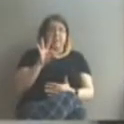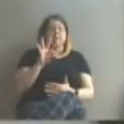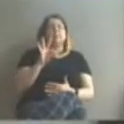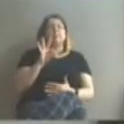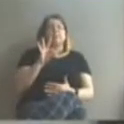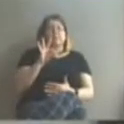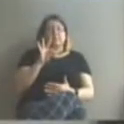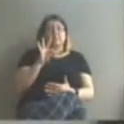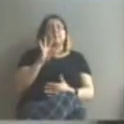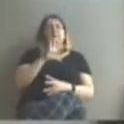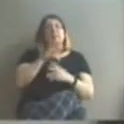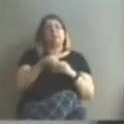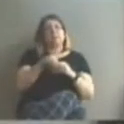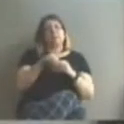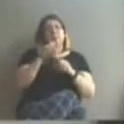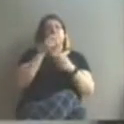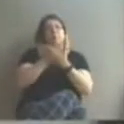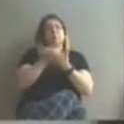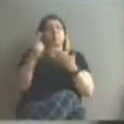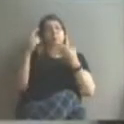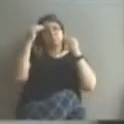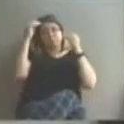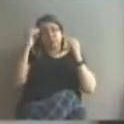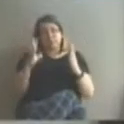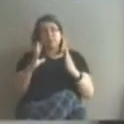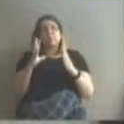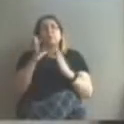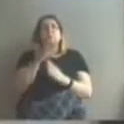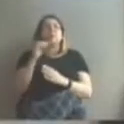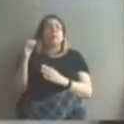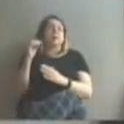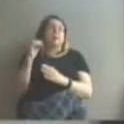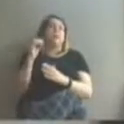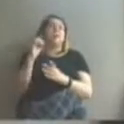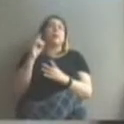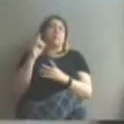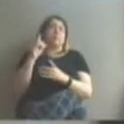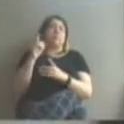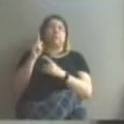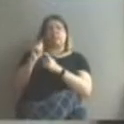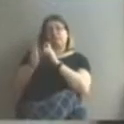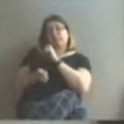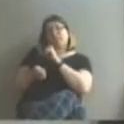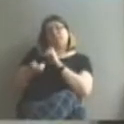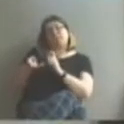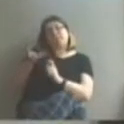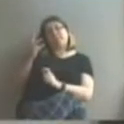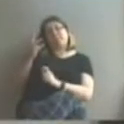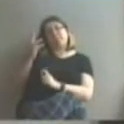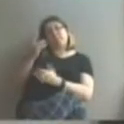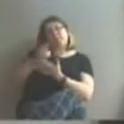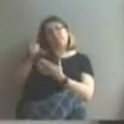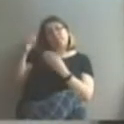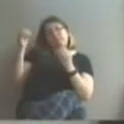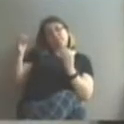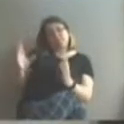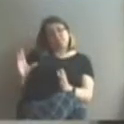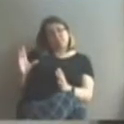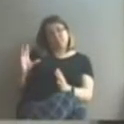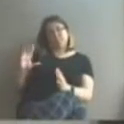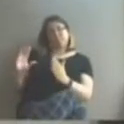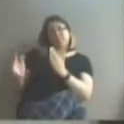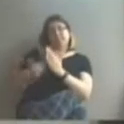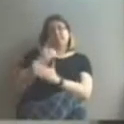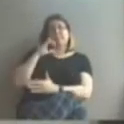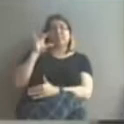that include resource teachers, as well as a repurpose. So the four resource teachers would be new in